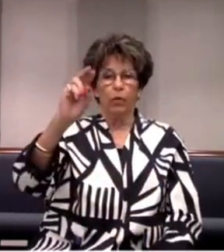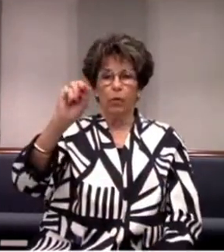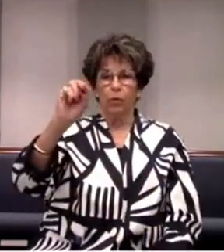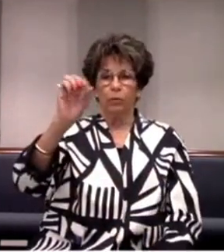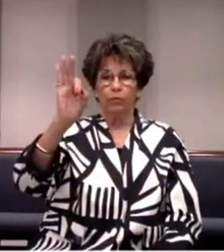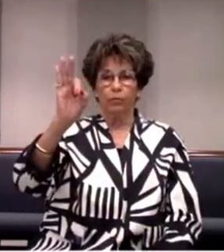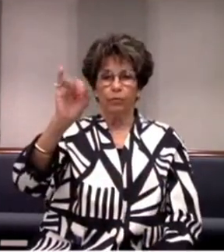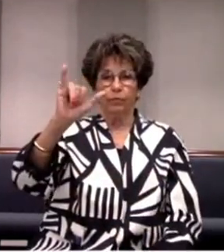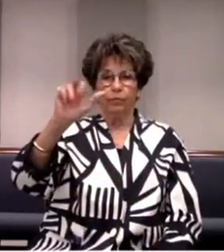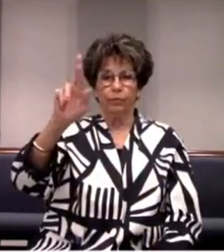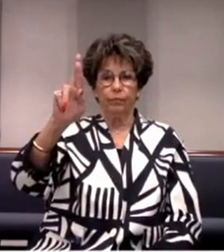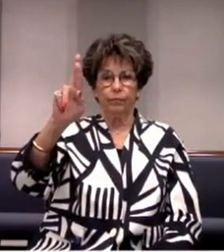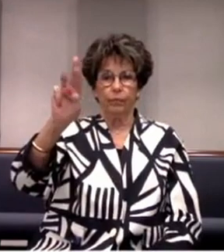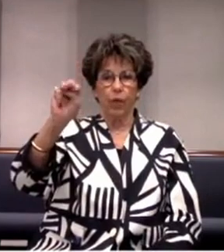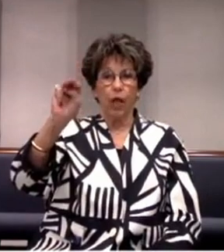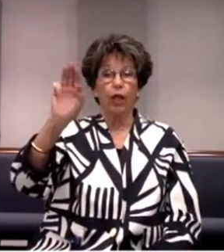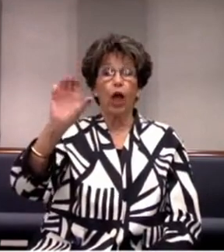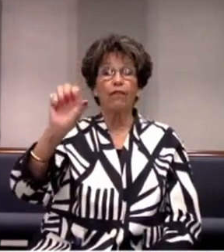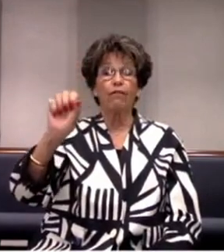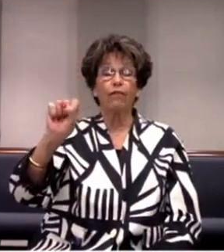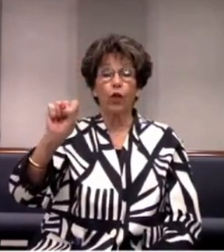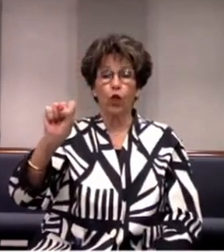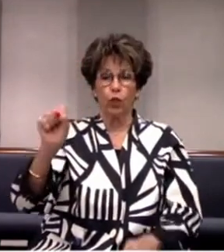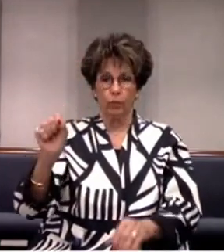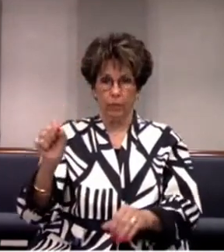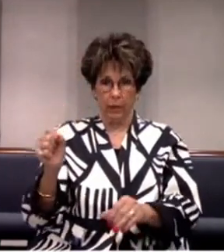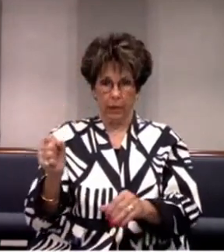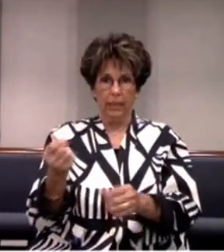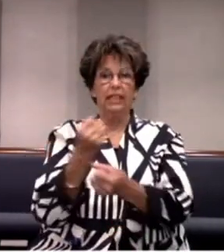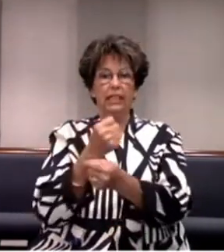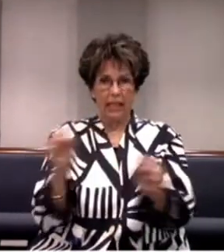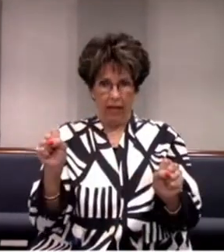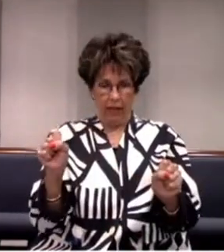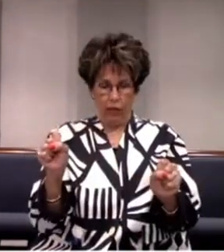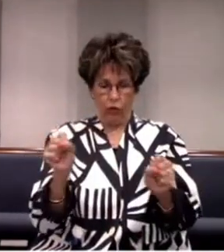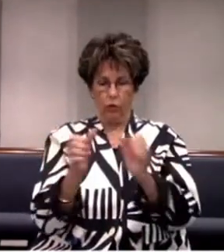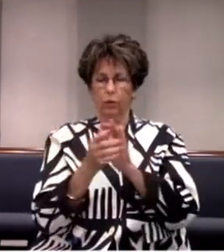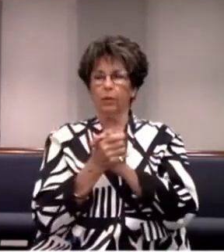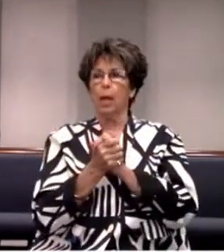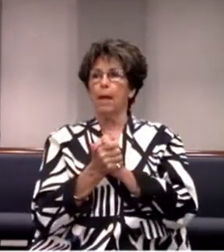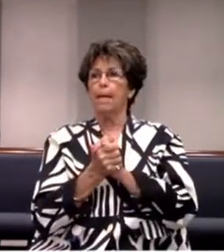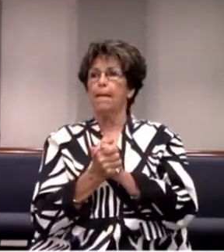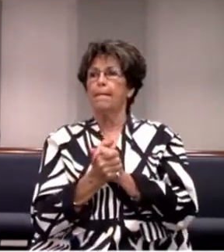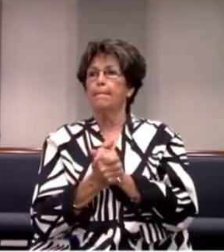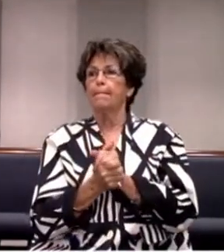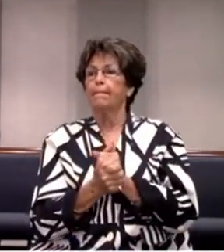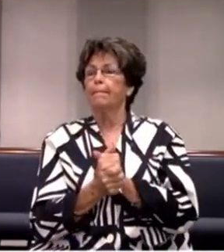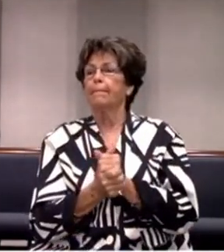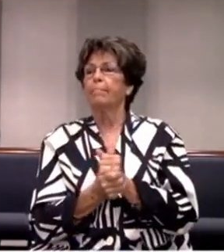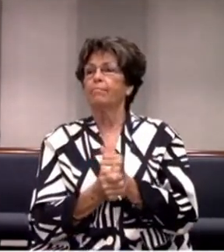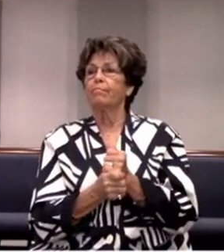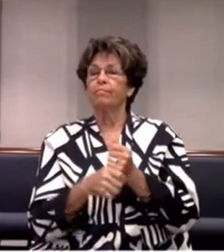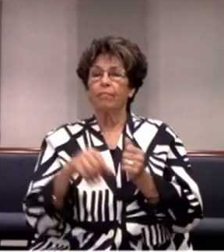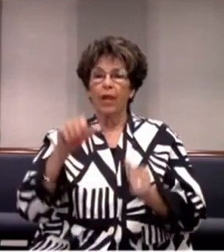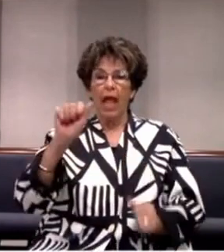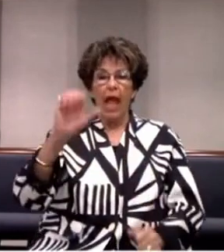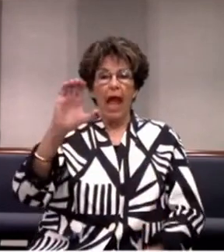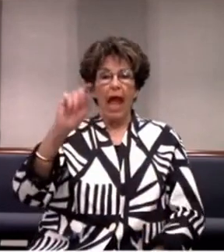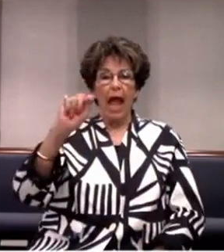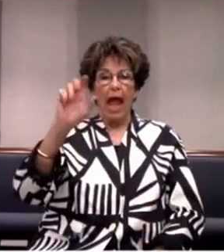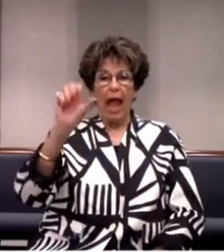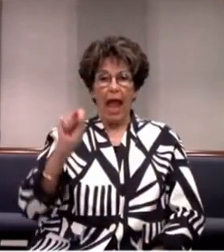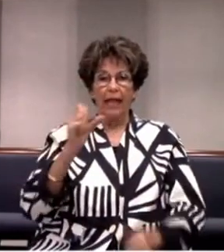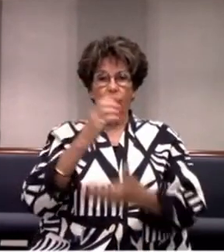he remembered what he heard in the book of Acts, chapter number 1. Go back there if you would. Hold your hand here,